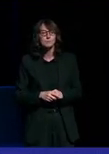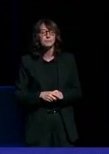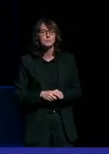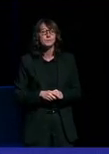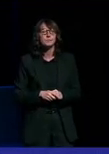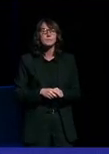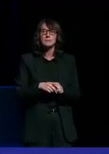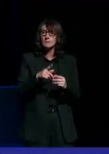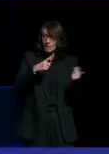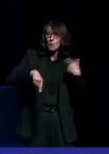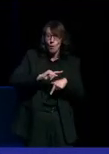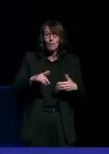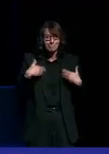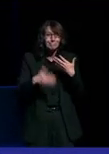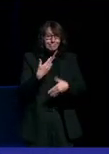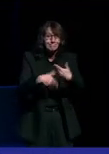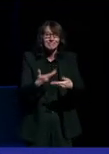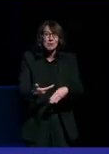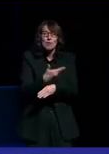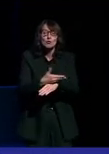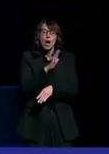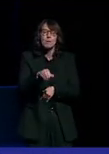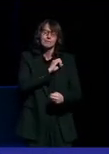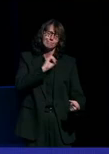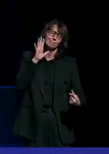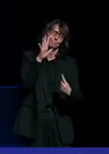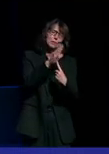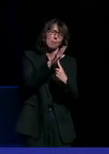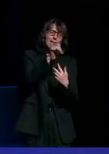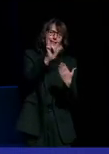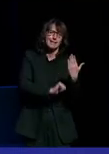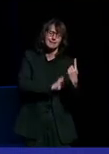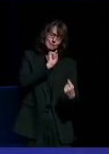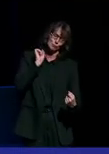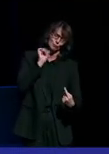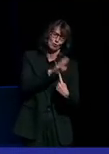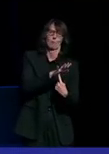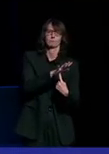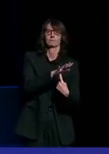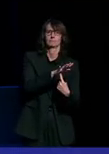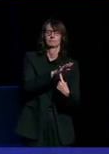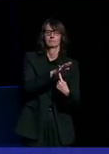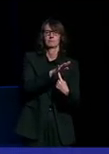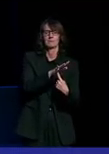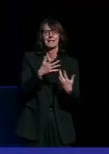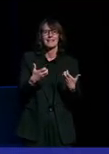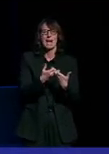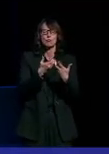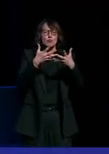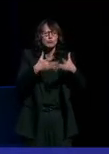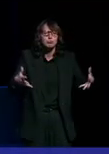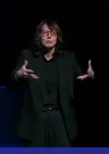And as we all get on with the job, top of the list, key to unlocking everything that we want, is growing our